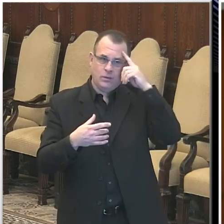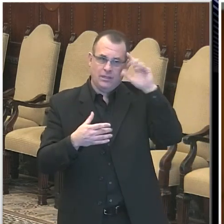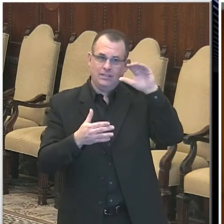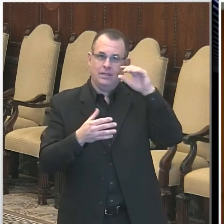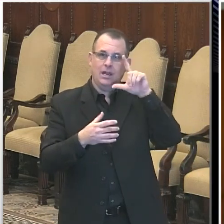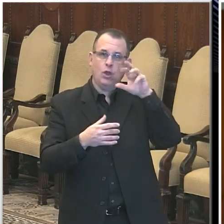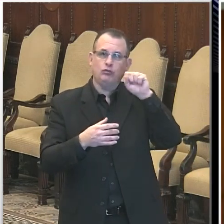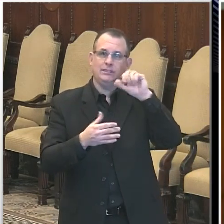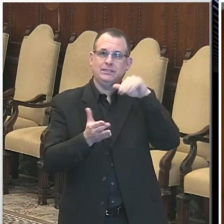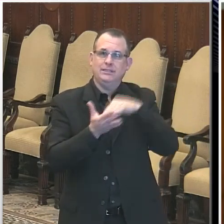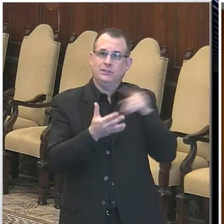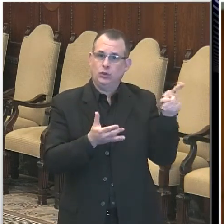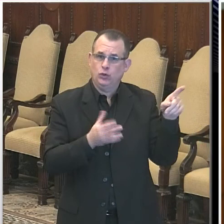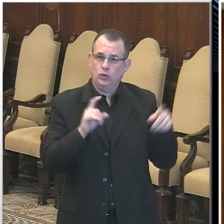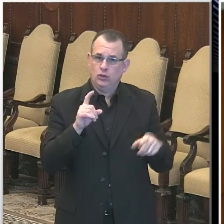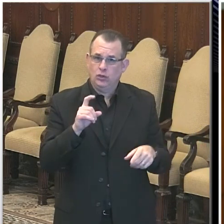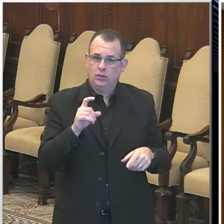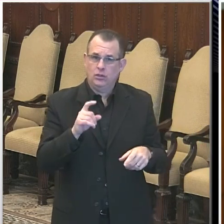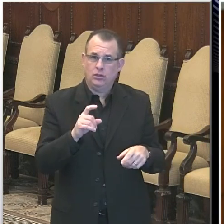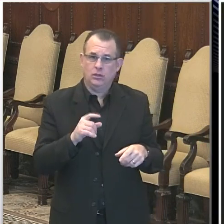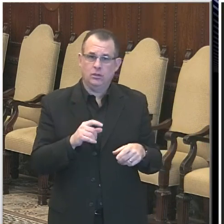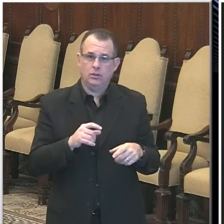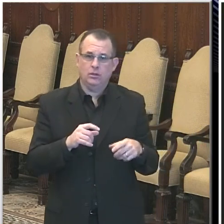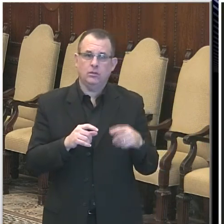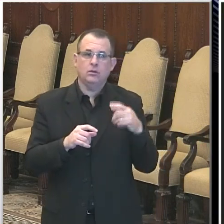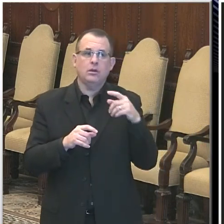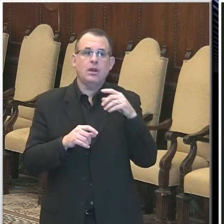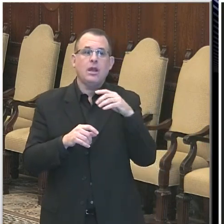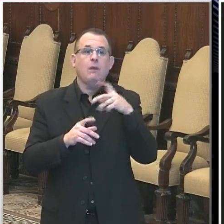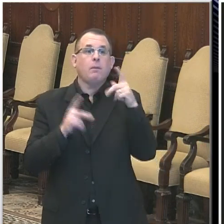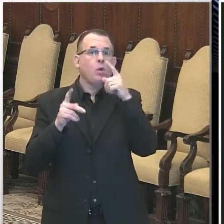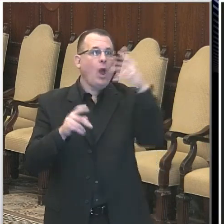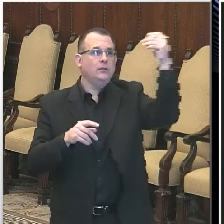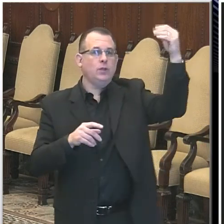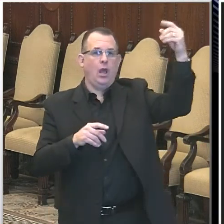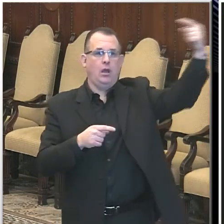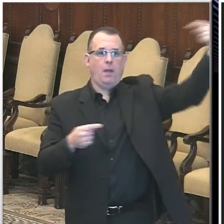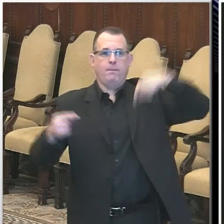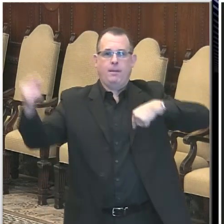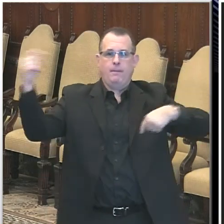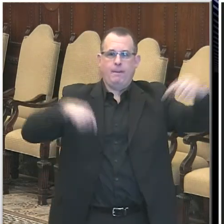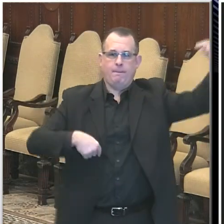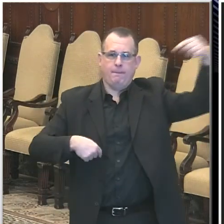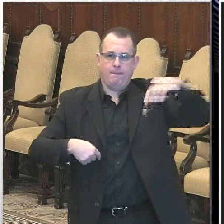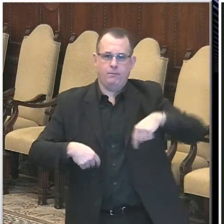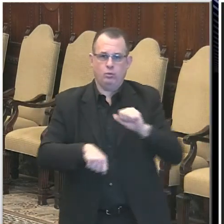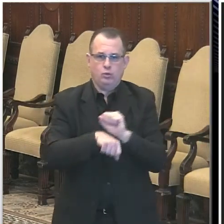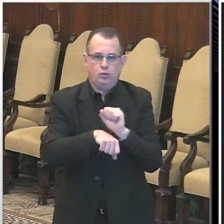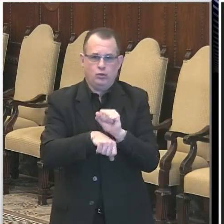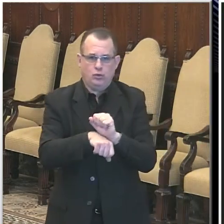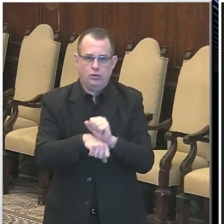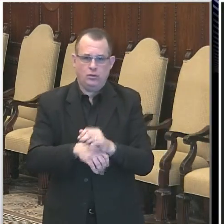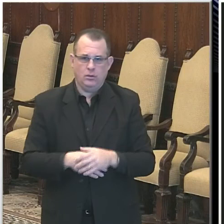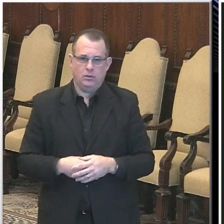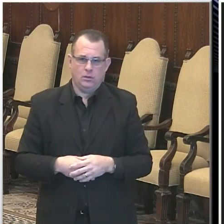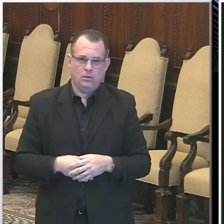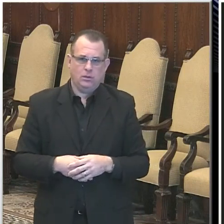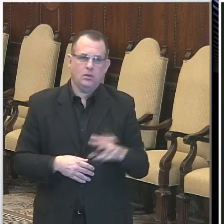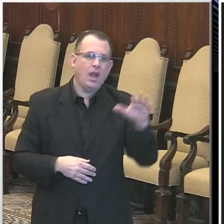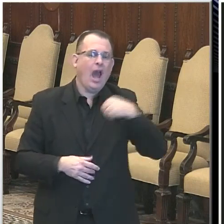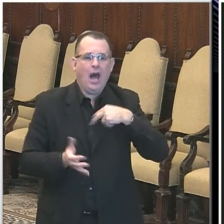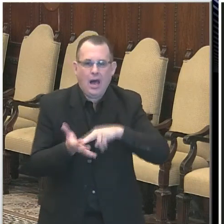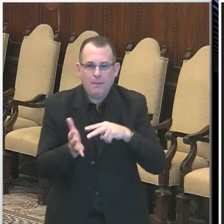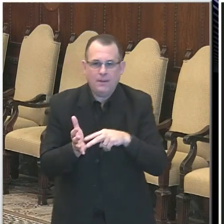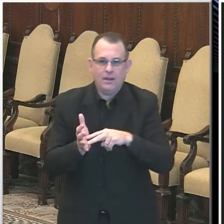sure what you mean by outsourced. So workers are coming in not from the city. Is this are